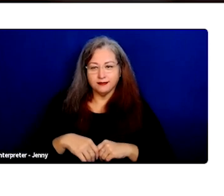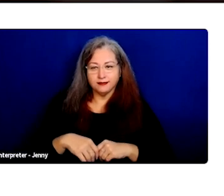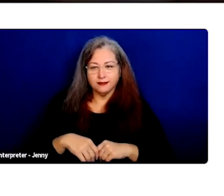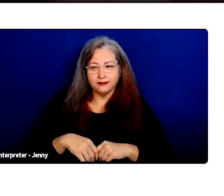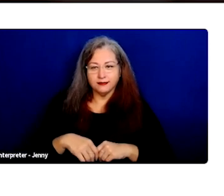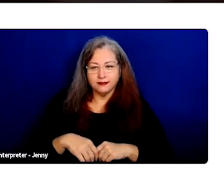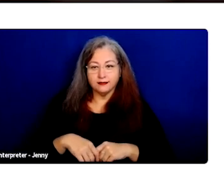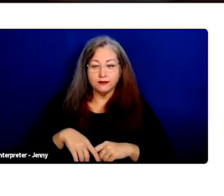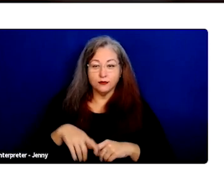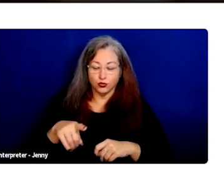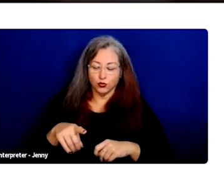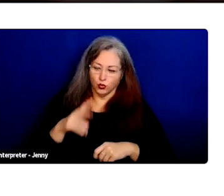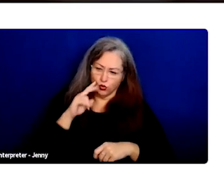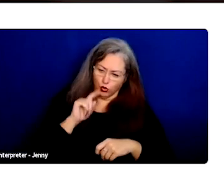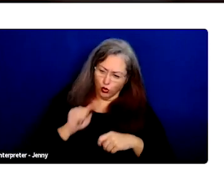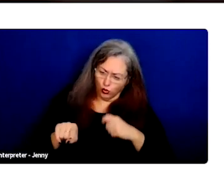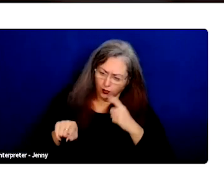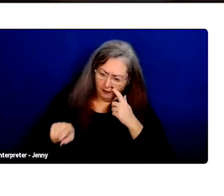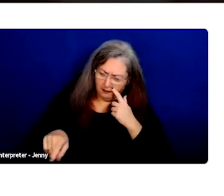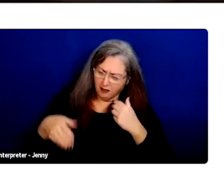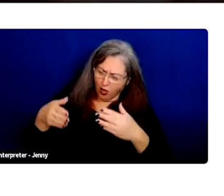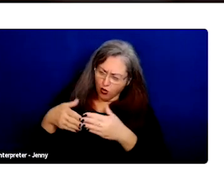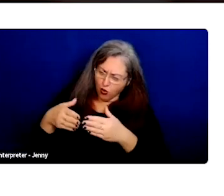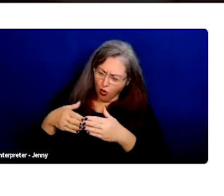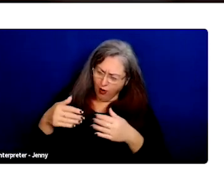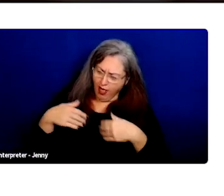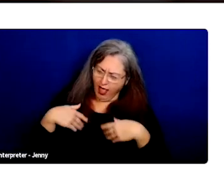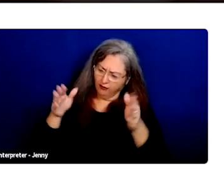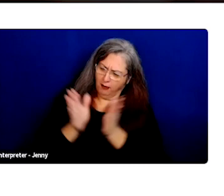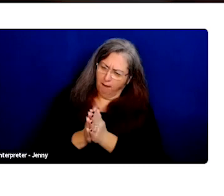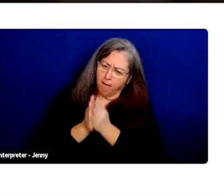And you see a book right in the corner that reads,